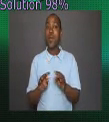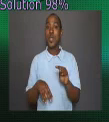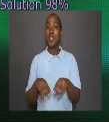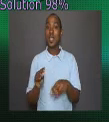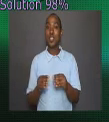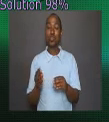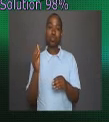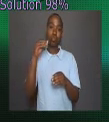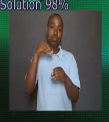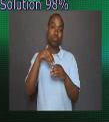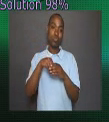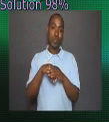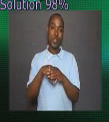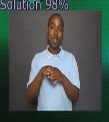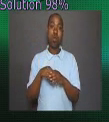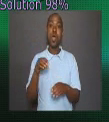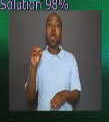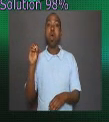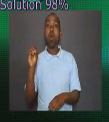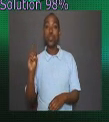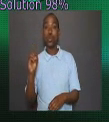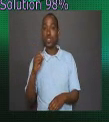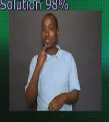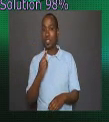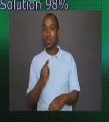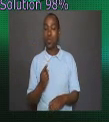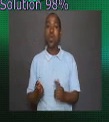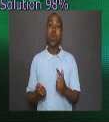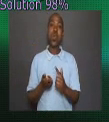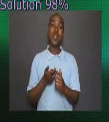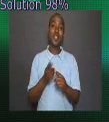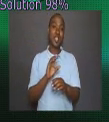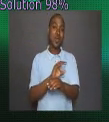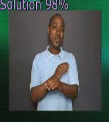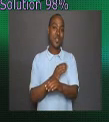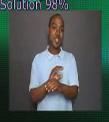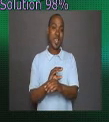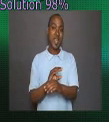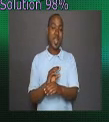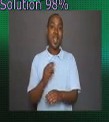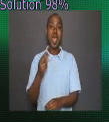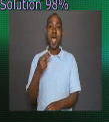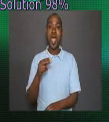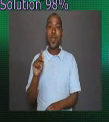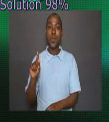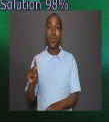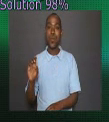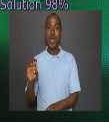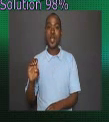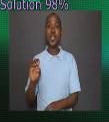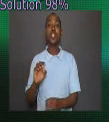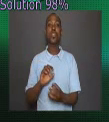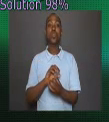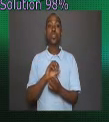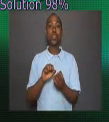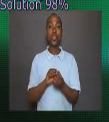by osmosis. The second cell is in a hypertonic solution,